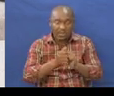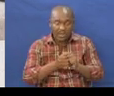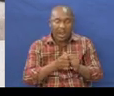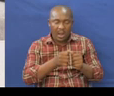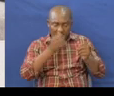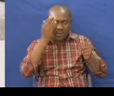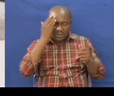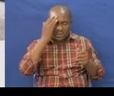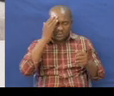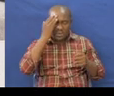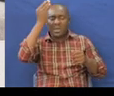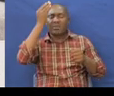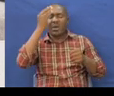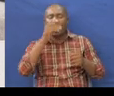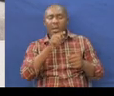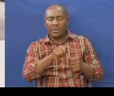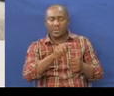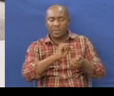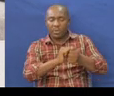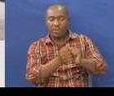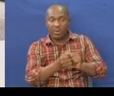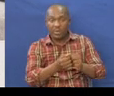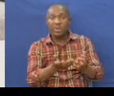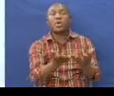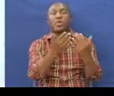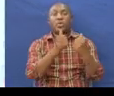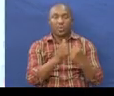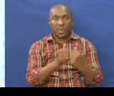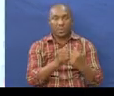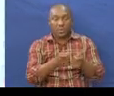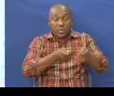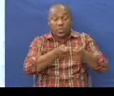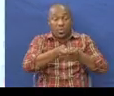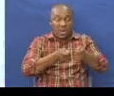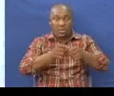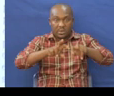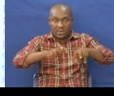identified you want to conduct research so that you get answers for that.